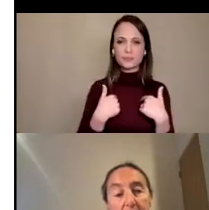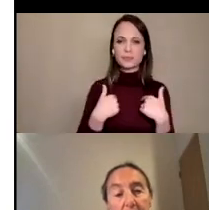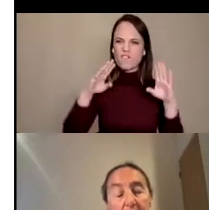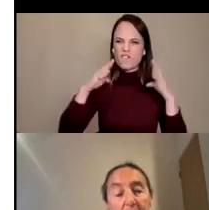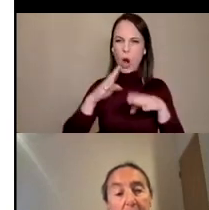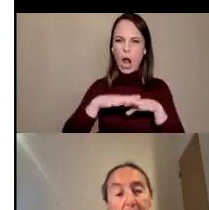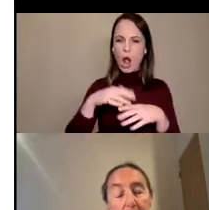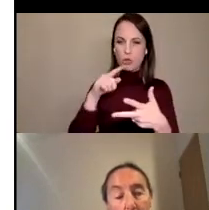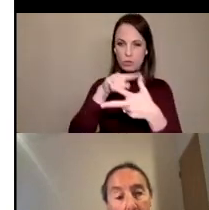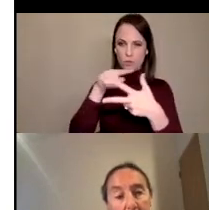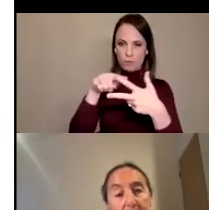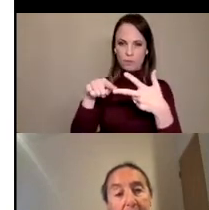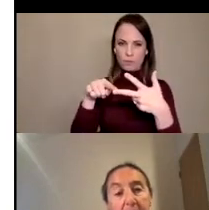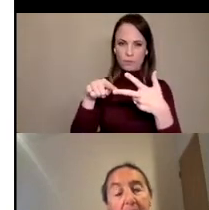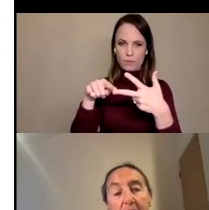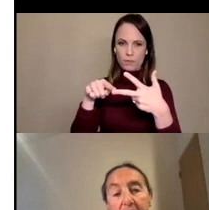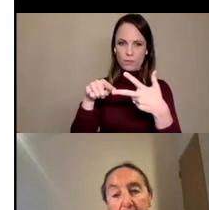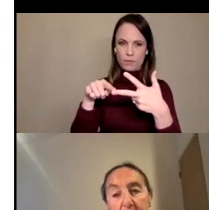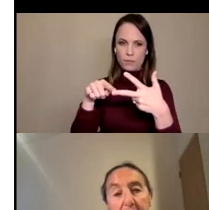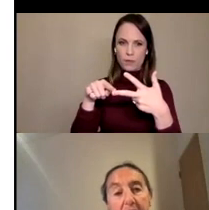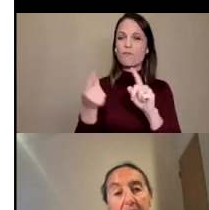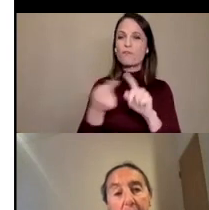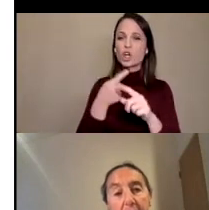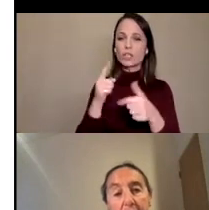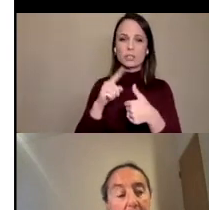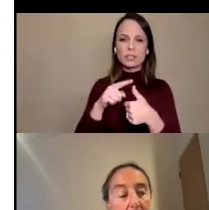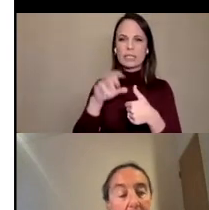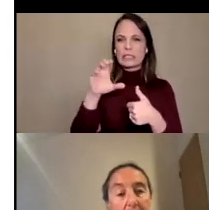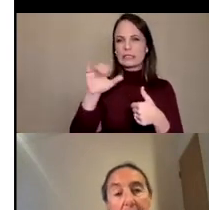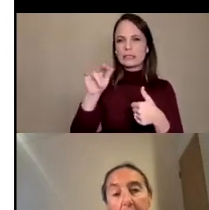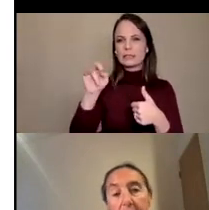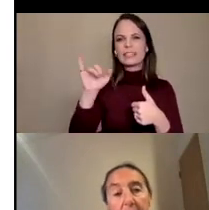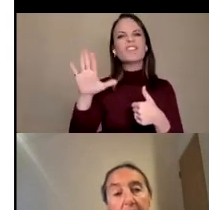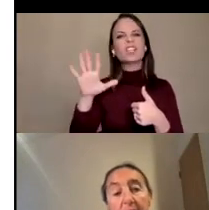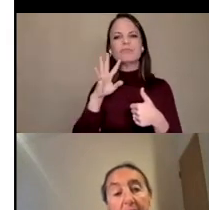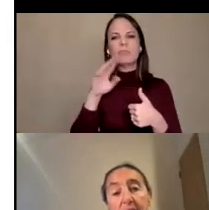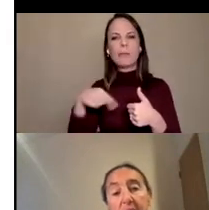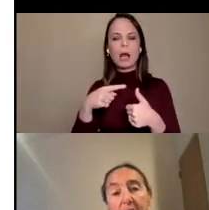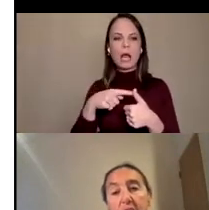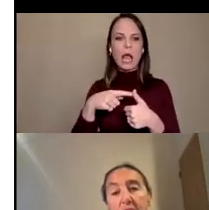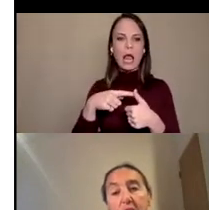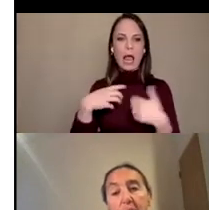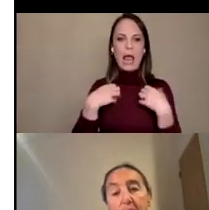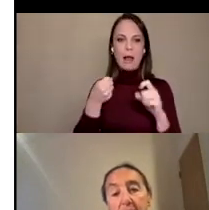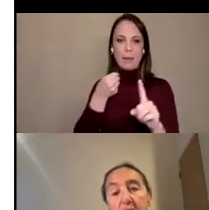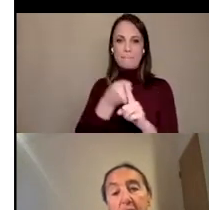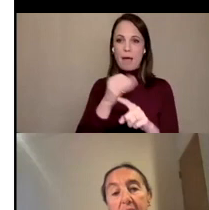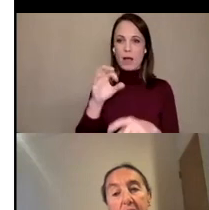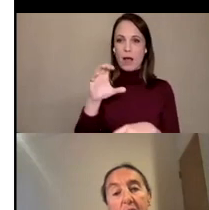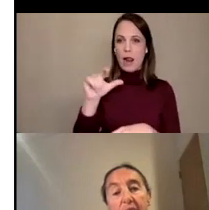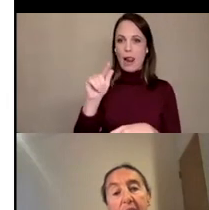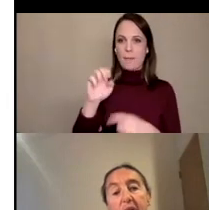focus on 3 points. The first, Cindy already alluded to, that the health impacts of climate change are